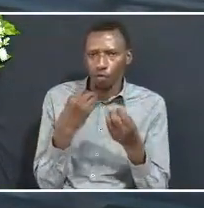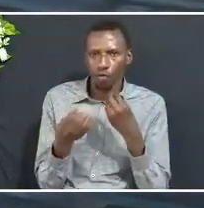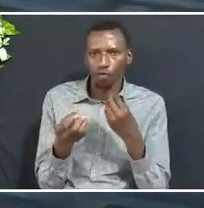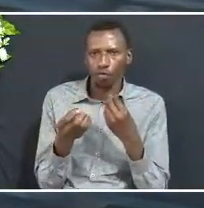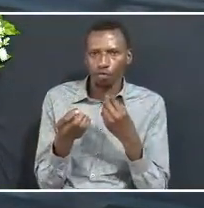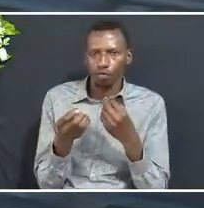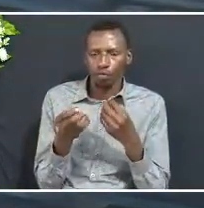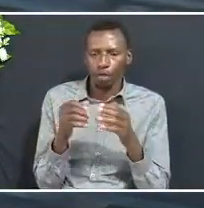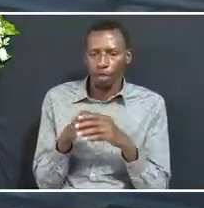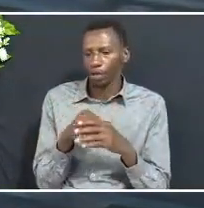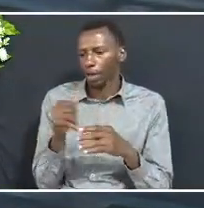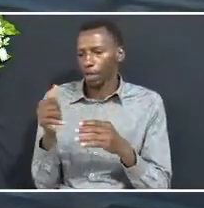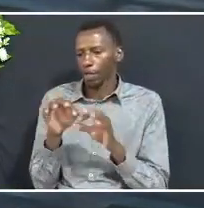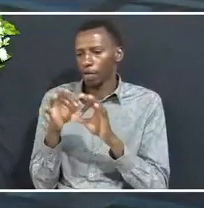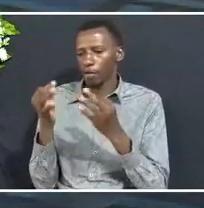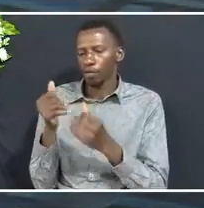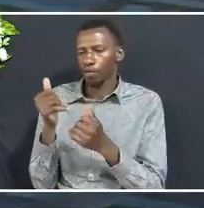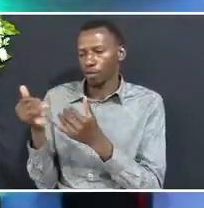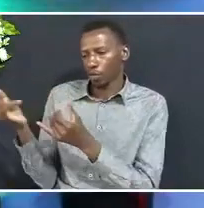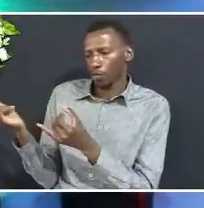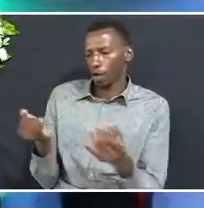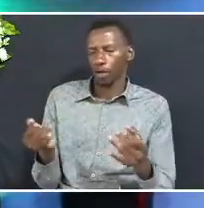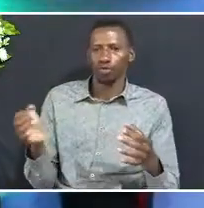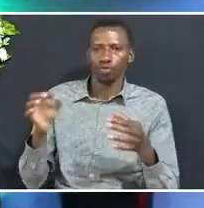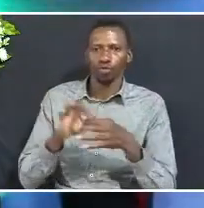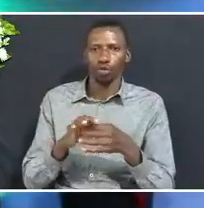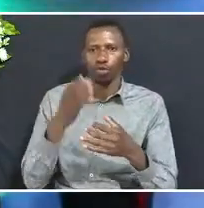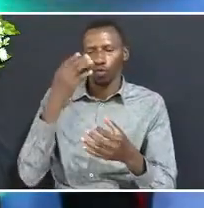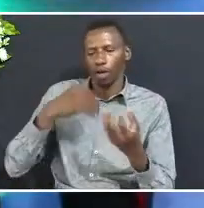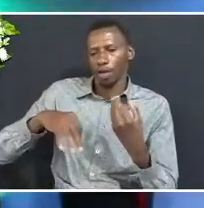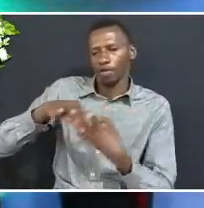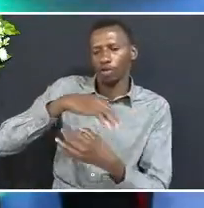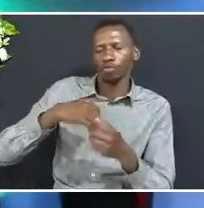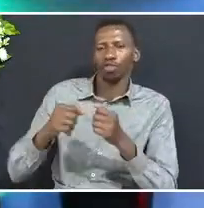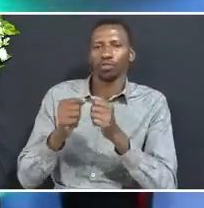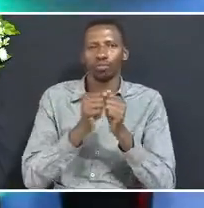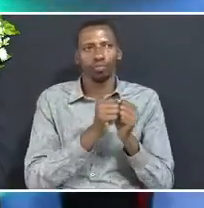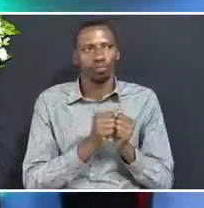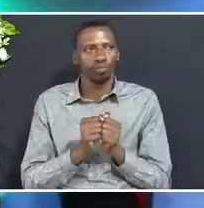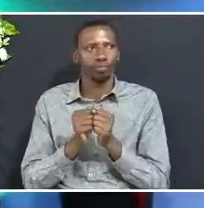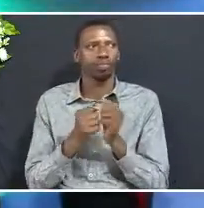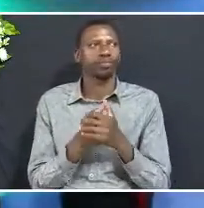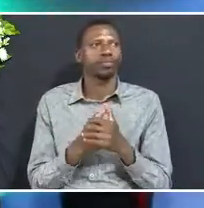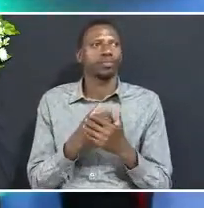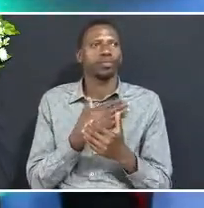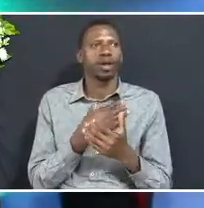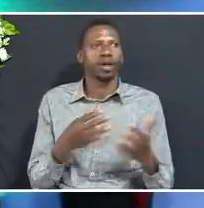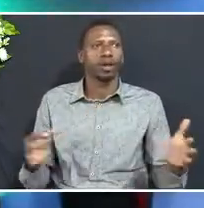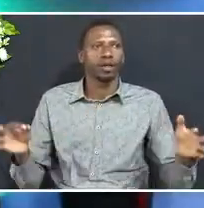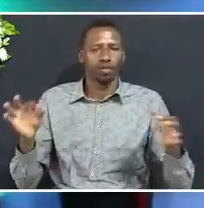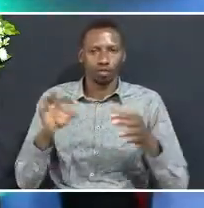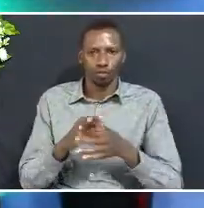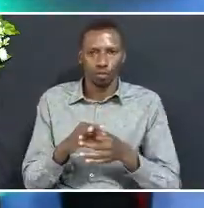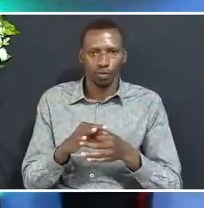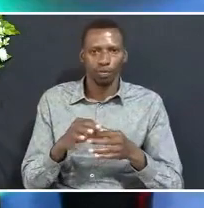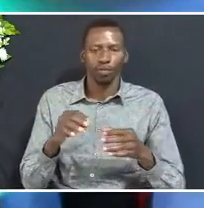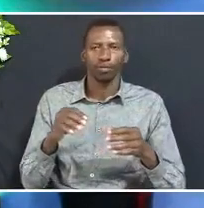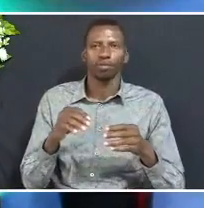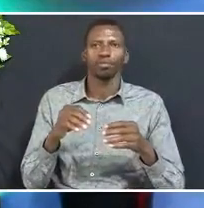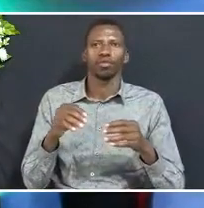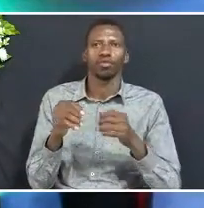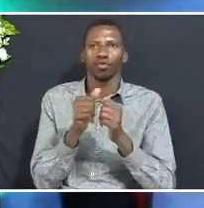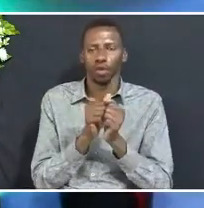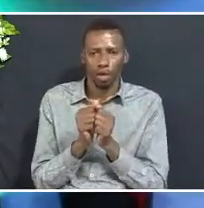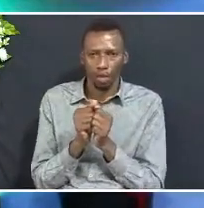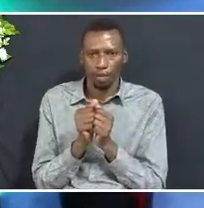to join that potluck. Potluck, fellowship together, and join in enjoying